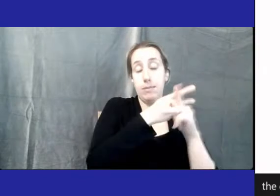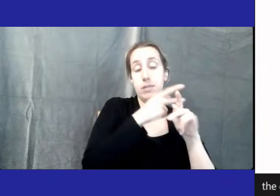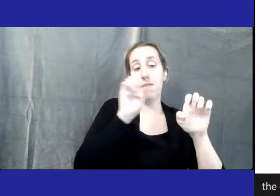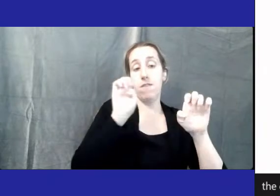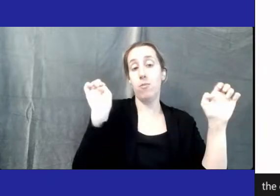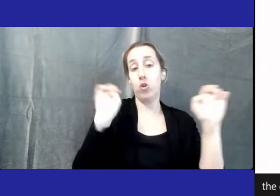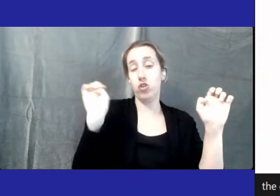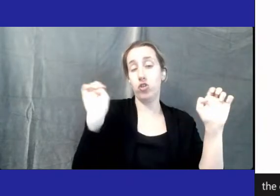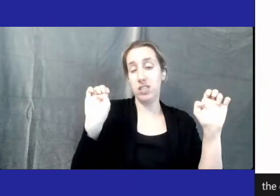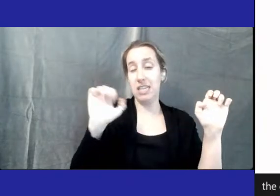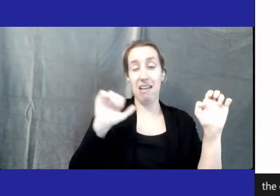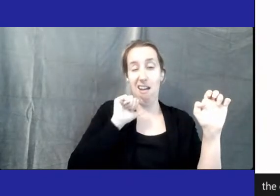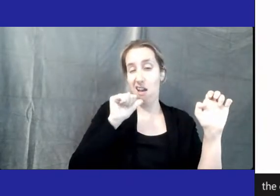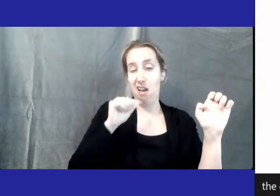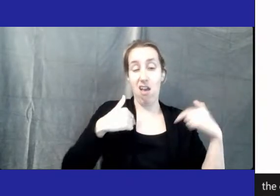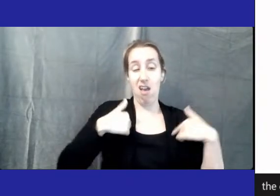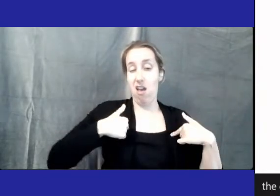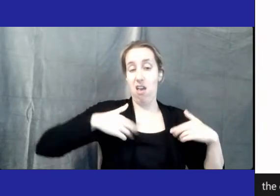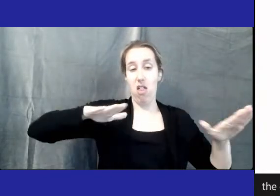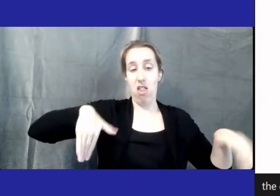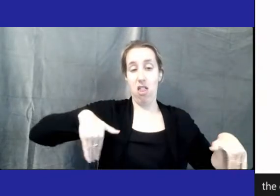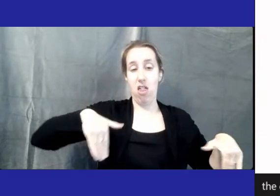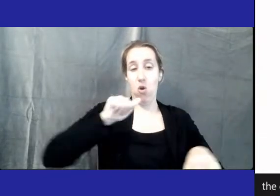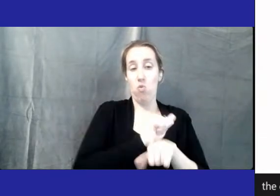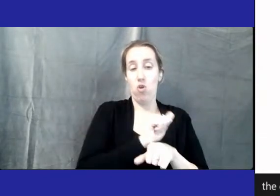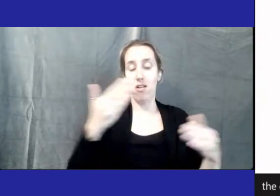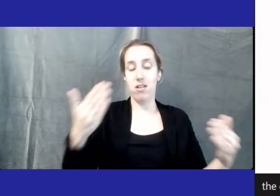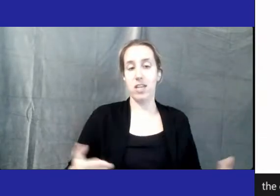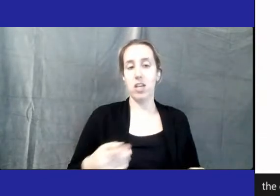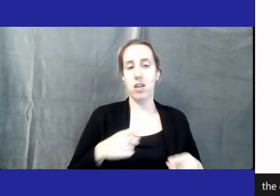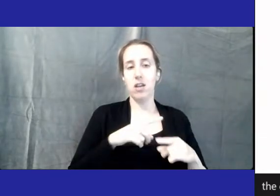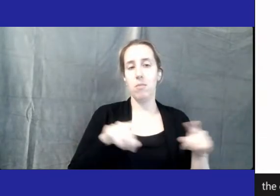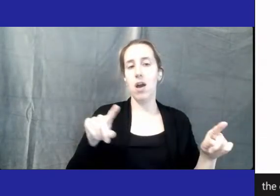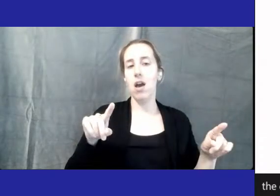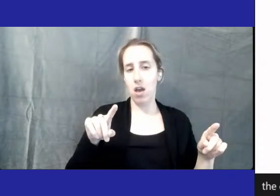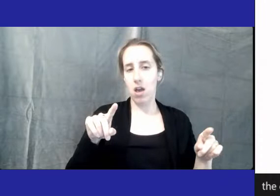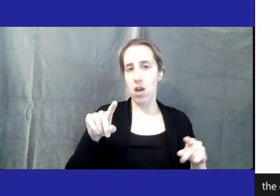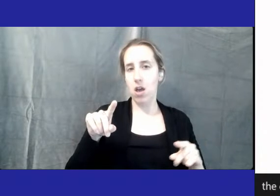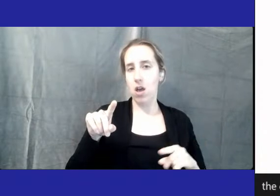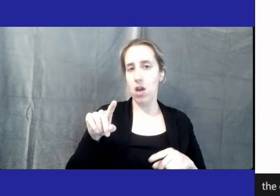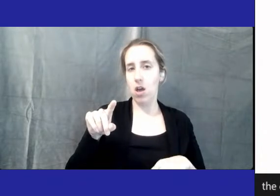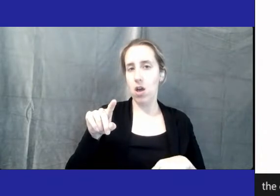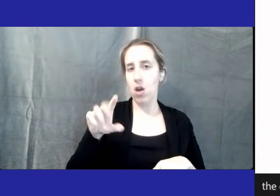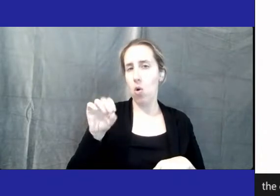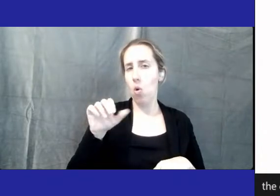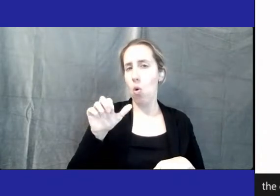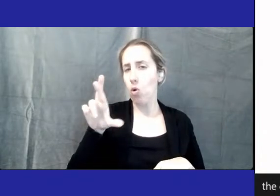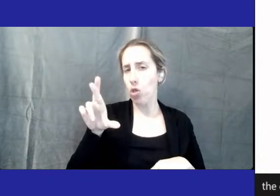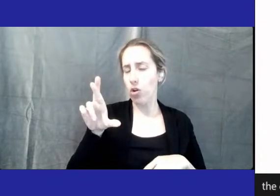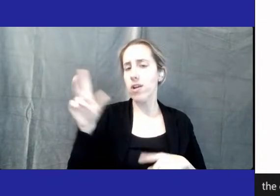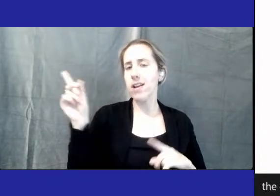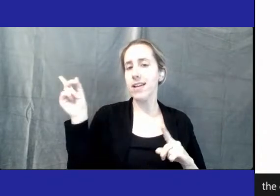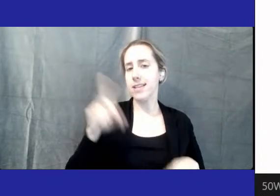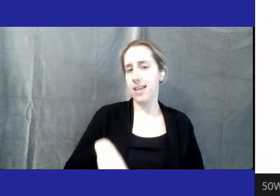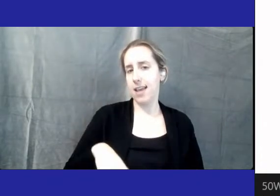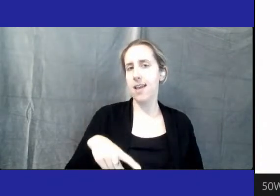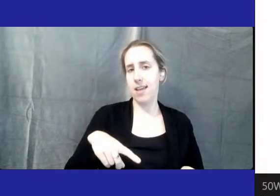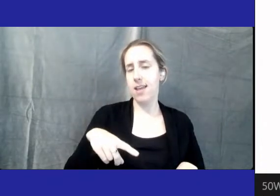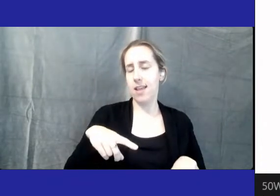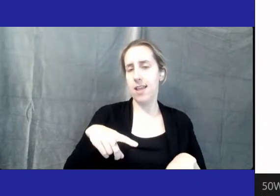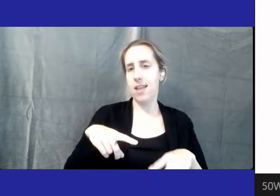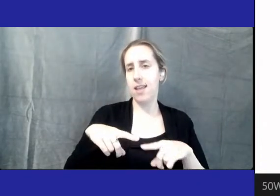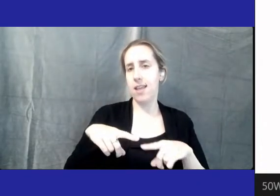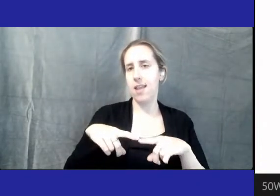here, but Kohler came within hours of having to be completely evacuated